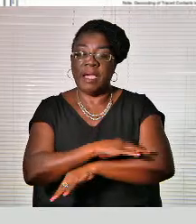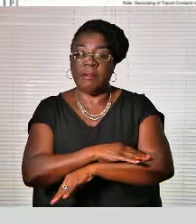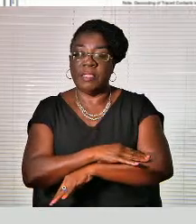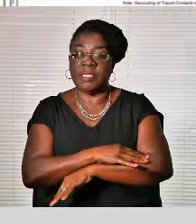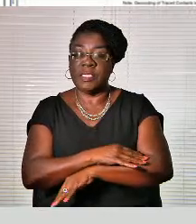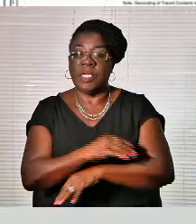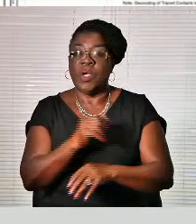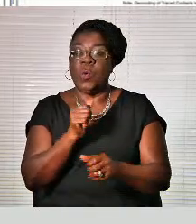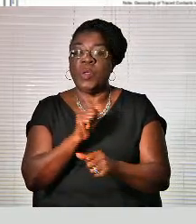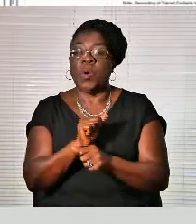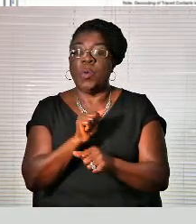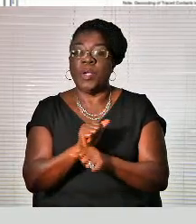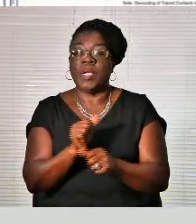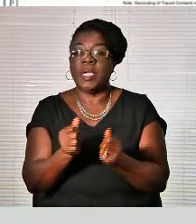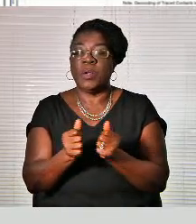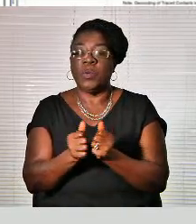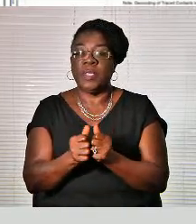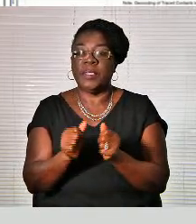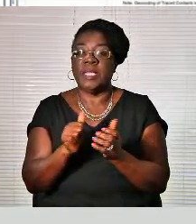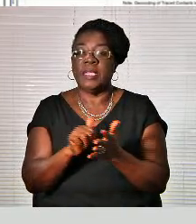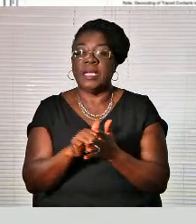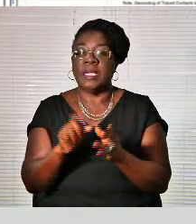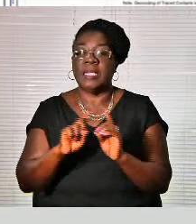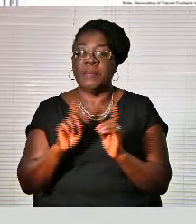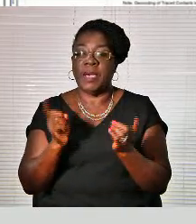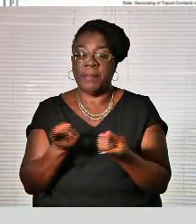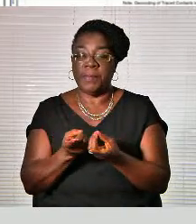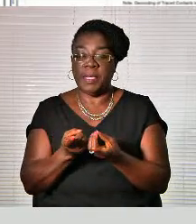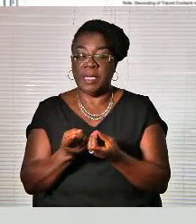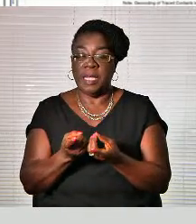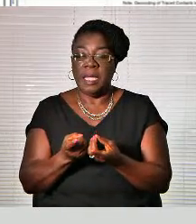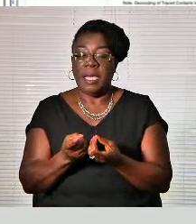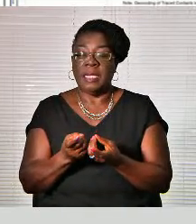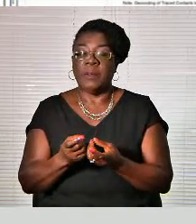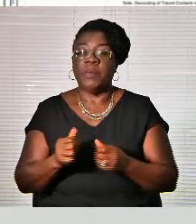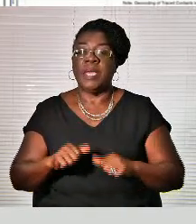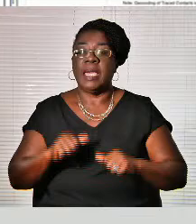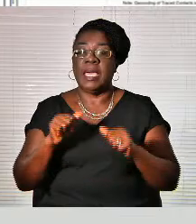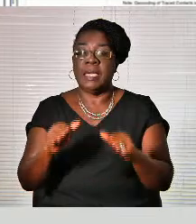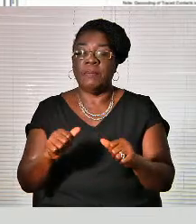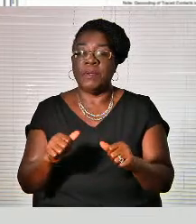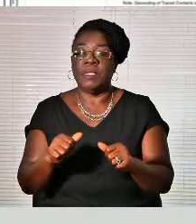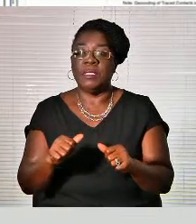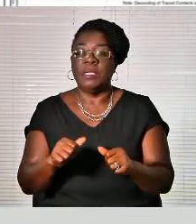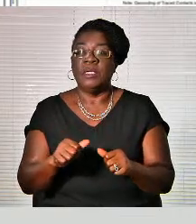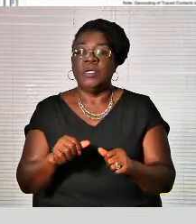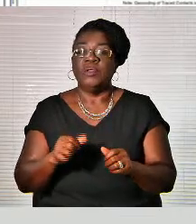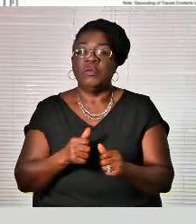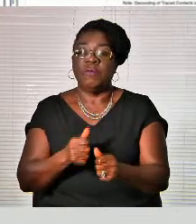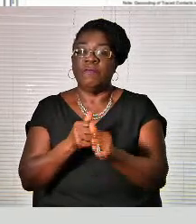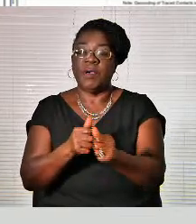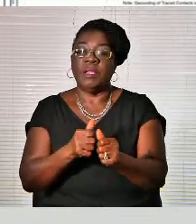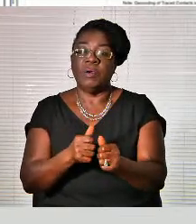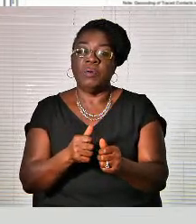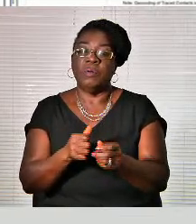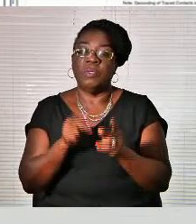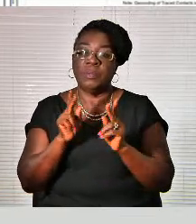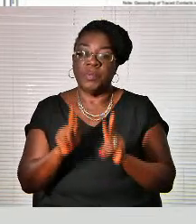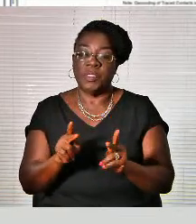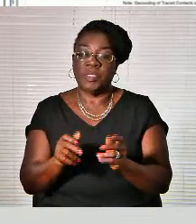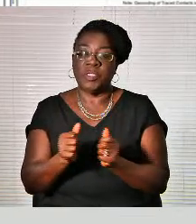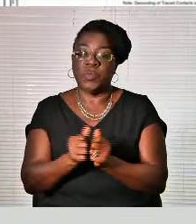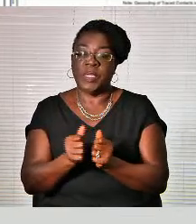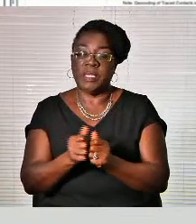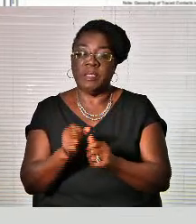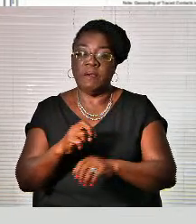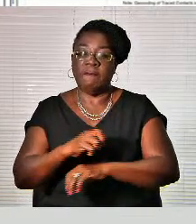working with our partner to ensure that we are able to plot the cases and the contacts as best we